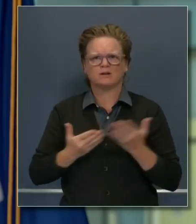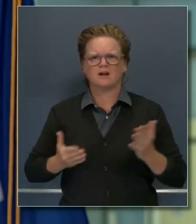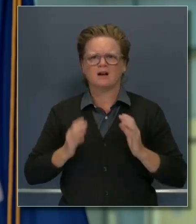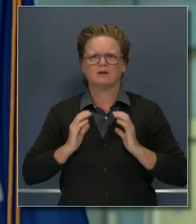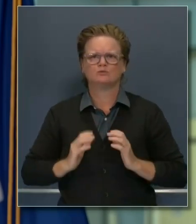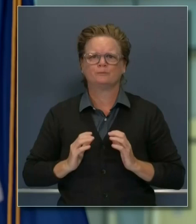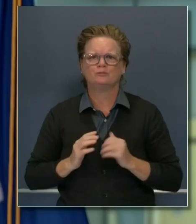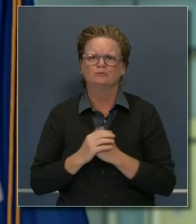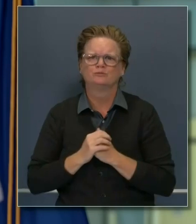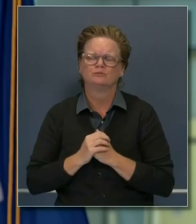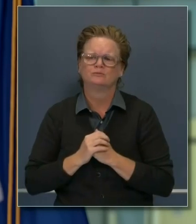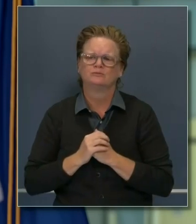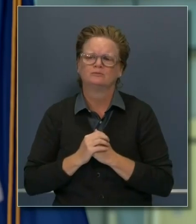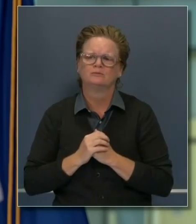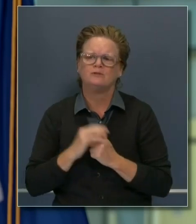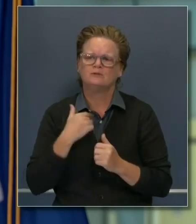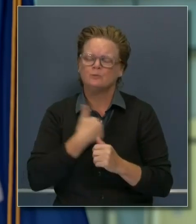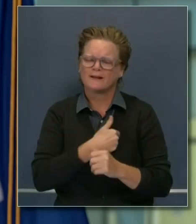more still.